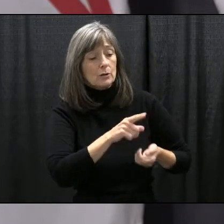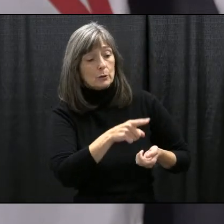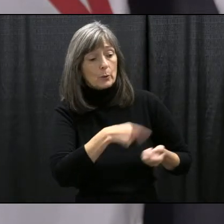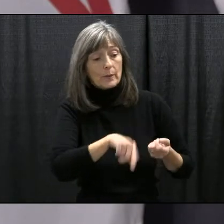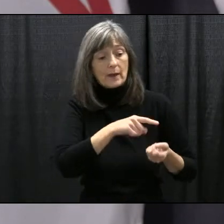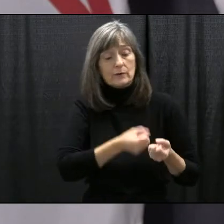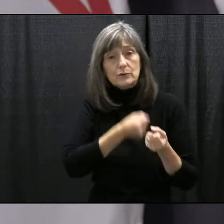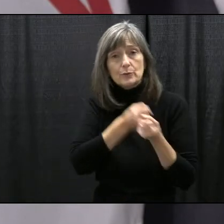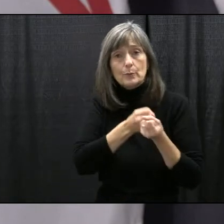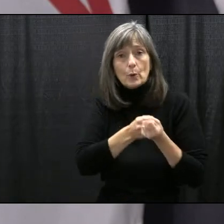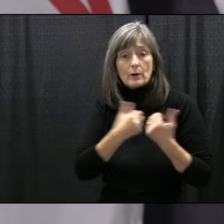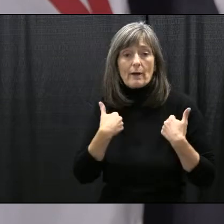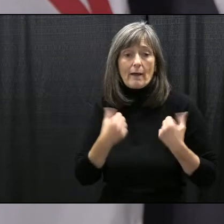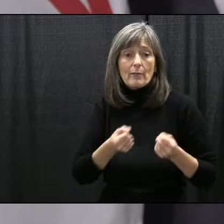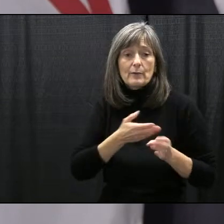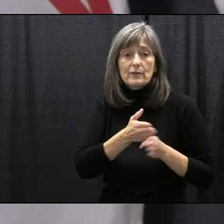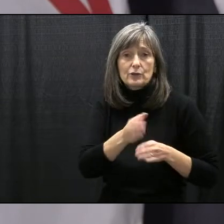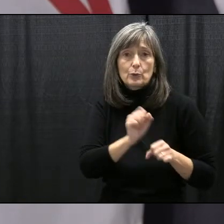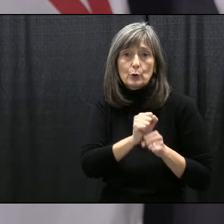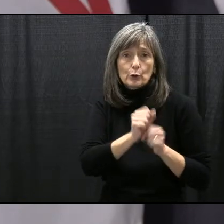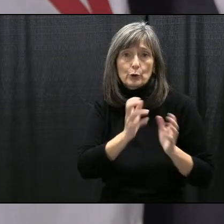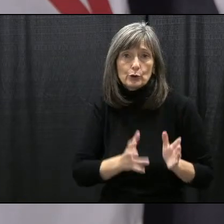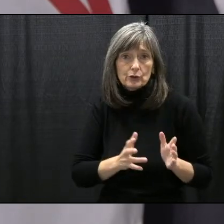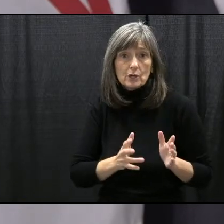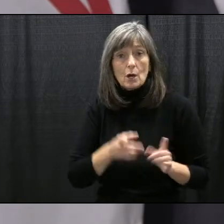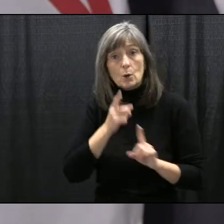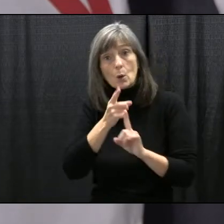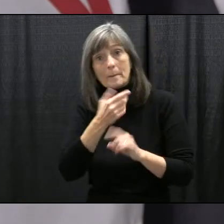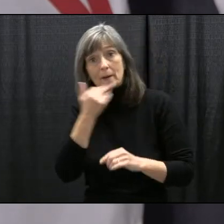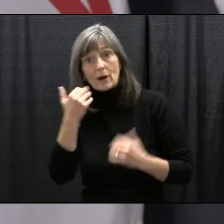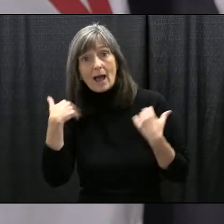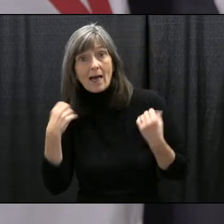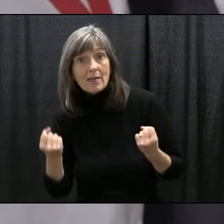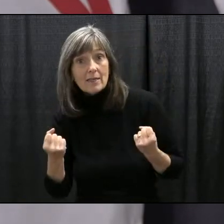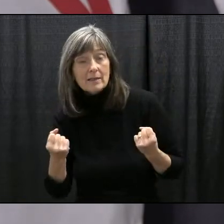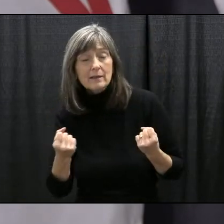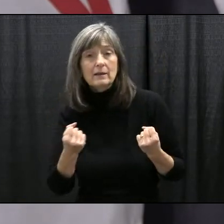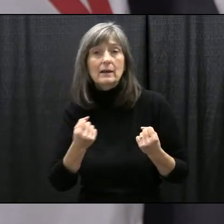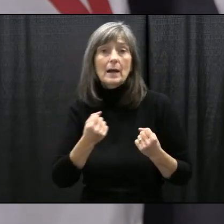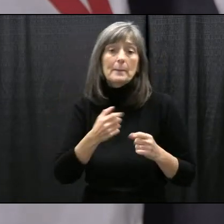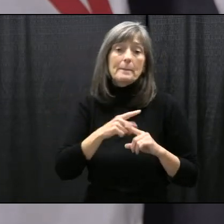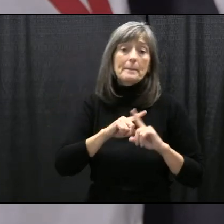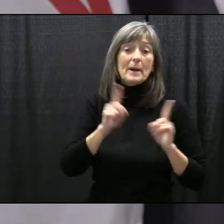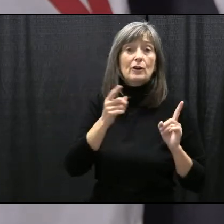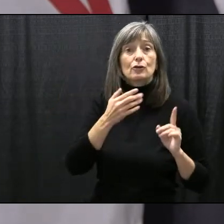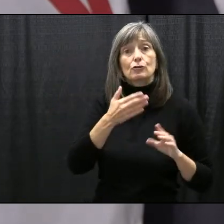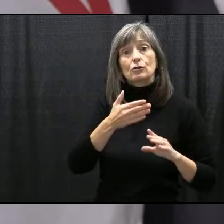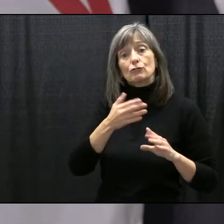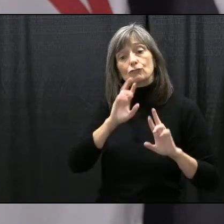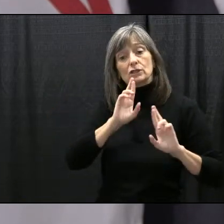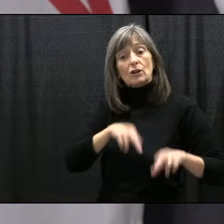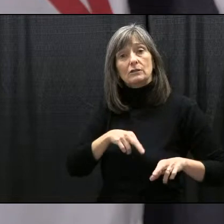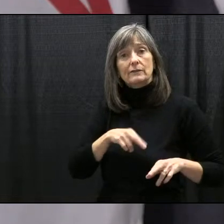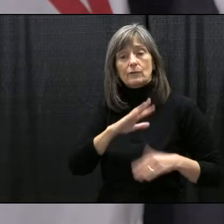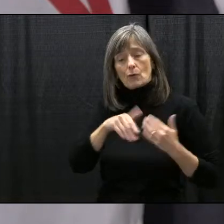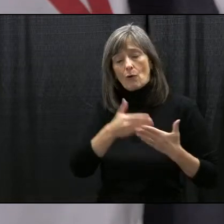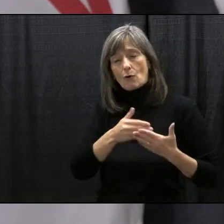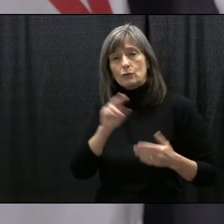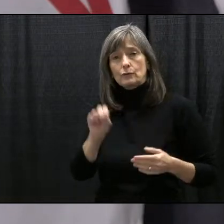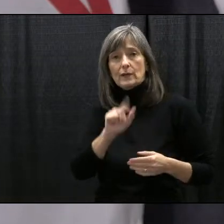professional workforce. Our goal is better health and better health outcomes for the residents of Newfoundland and